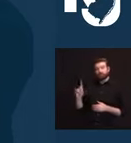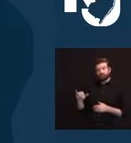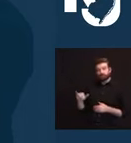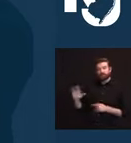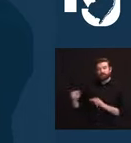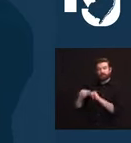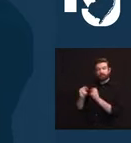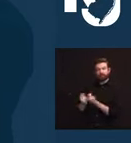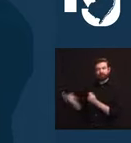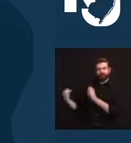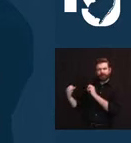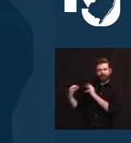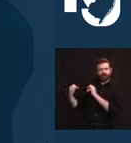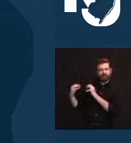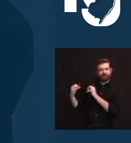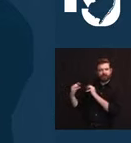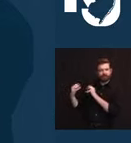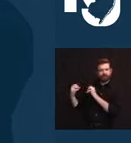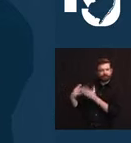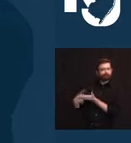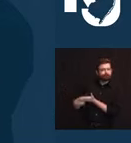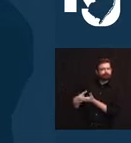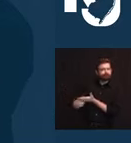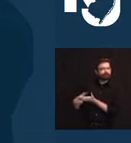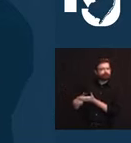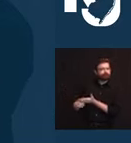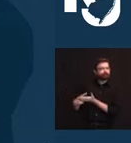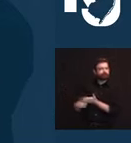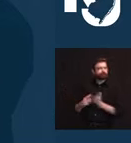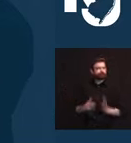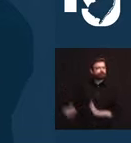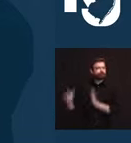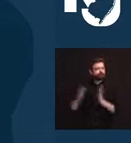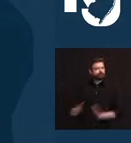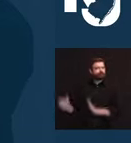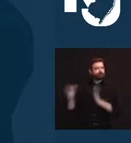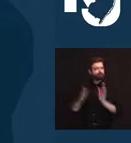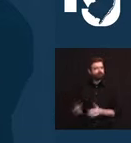22nd. Beauty salons, barber shops,